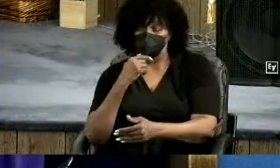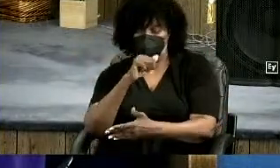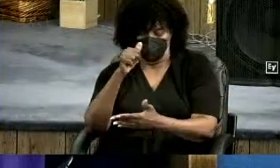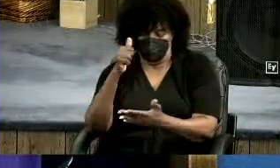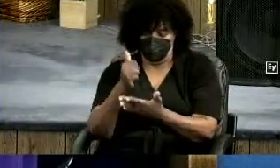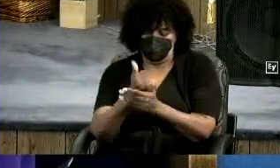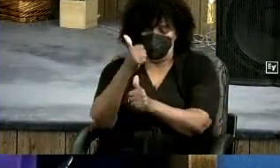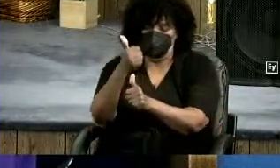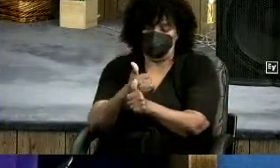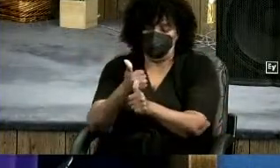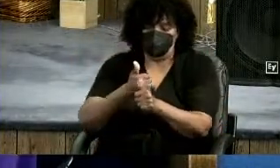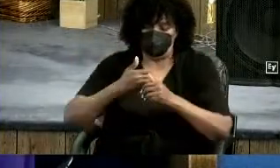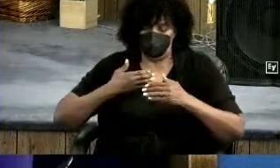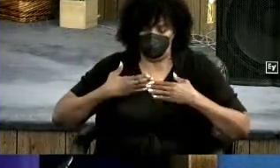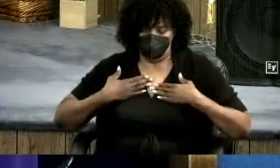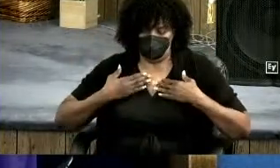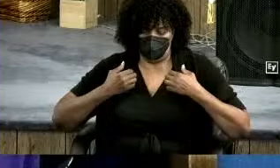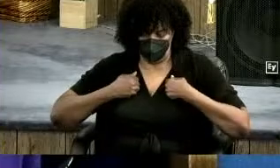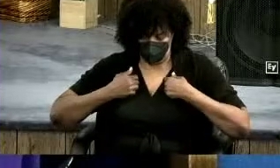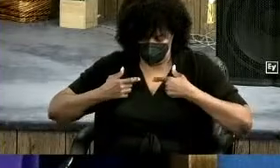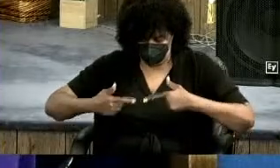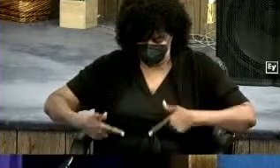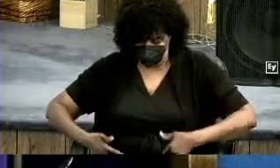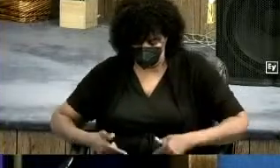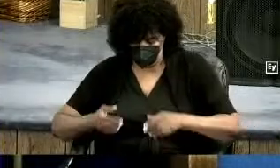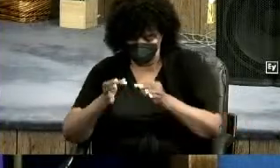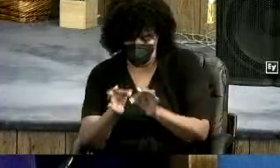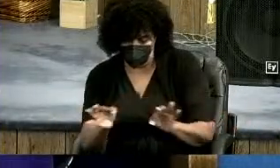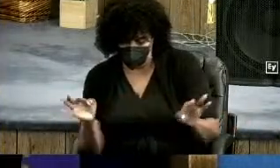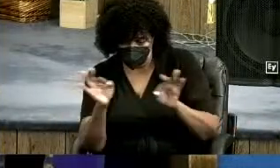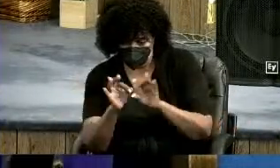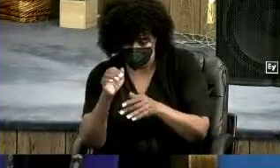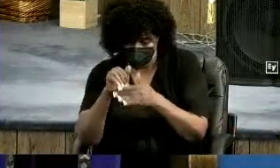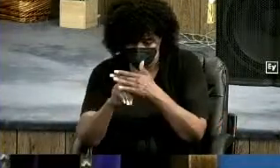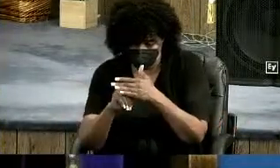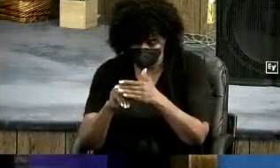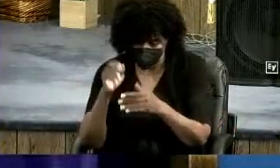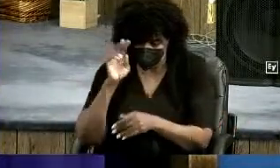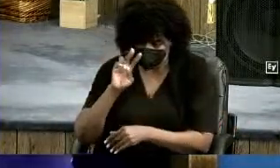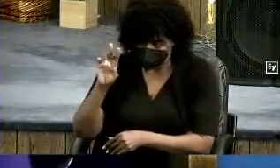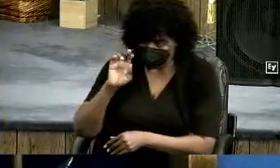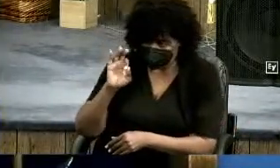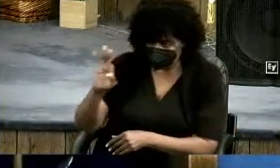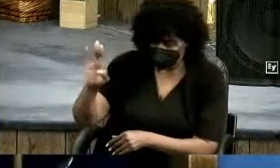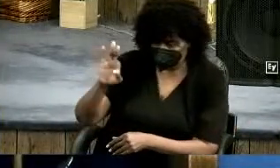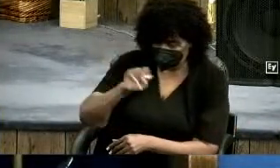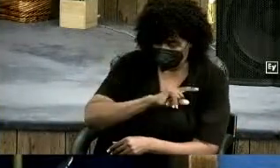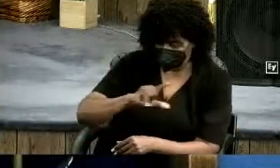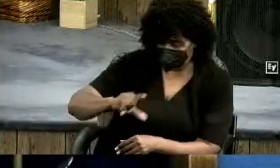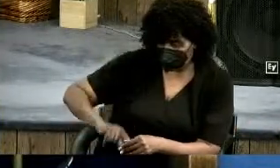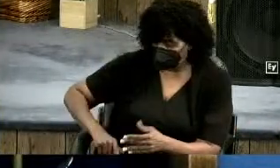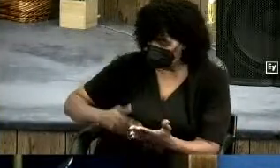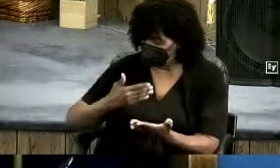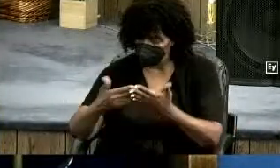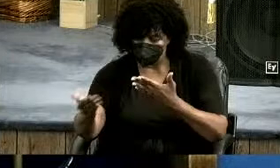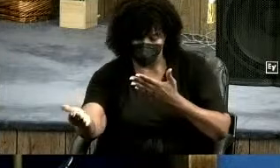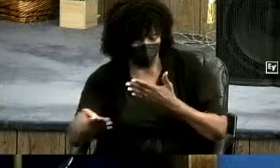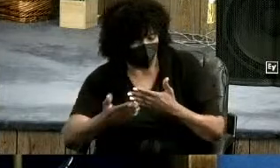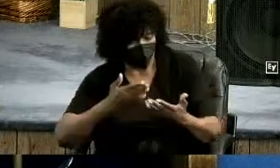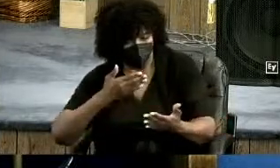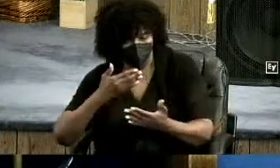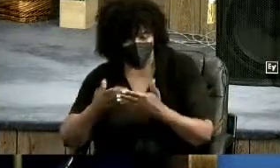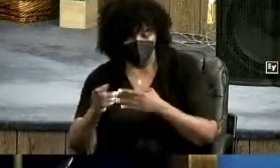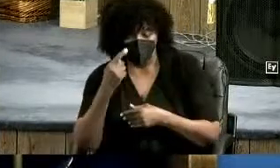every soul is precious in the sight of the Lord. So whether it was killed by a black, a Latino, a Russian, a Prussian,